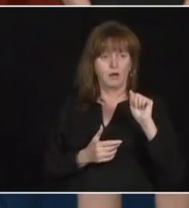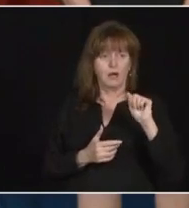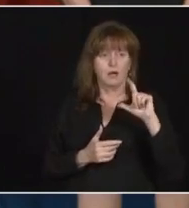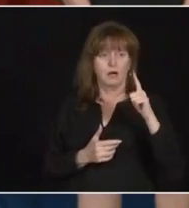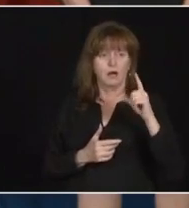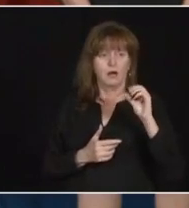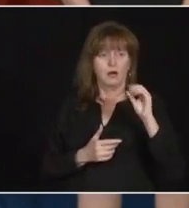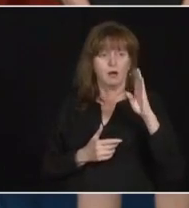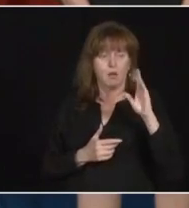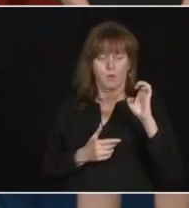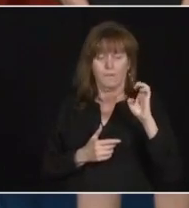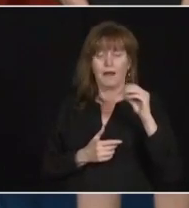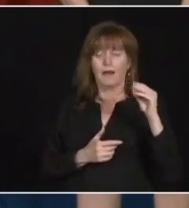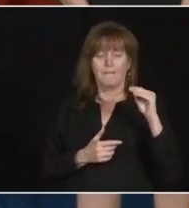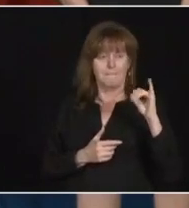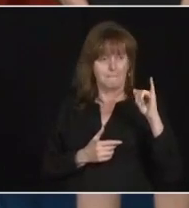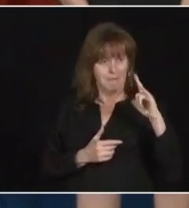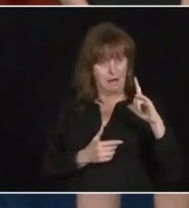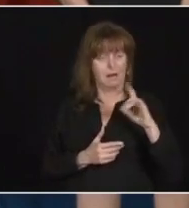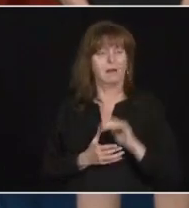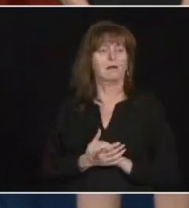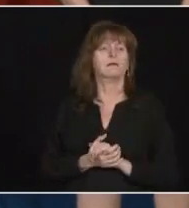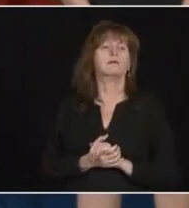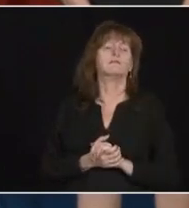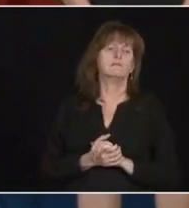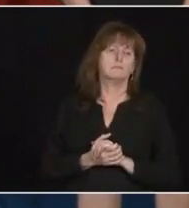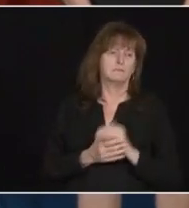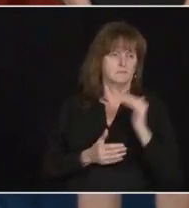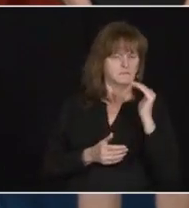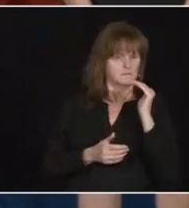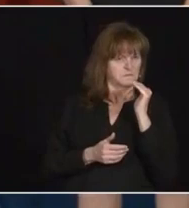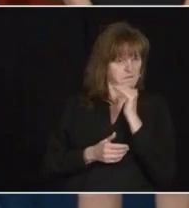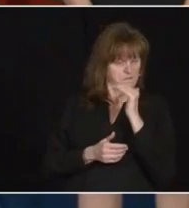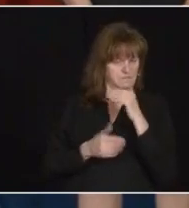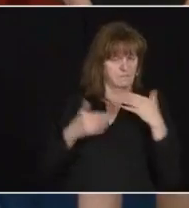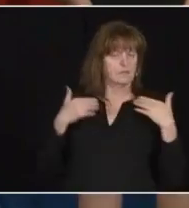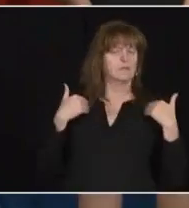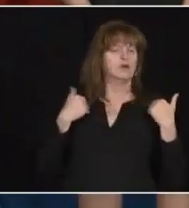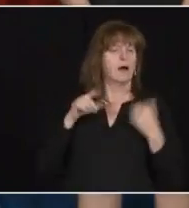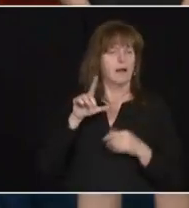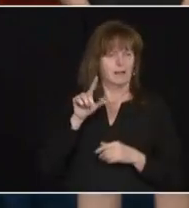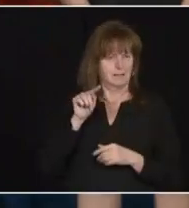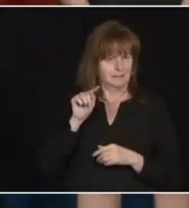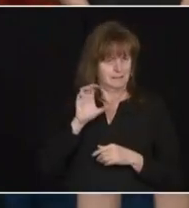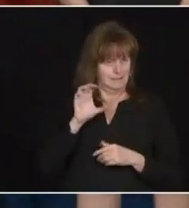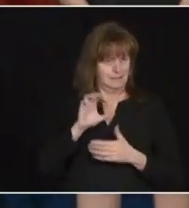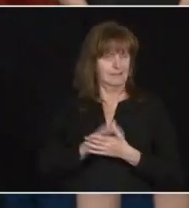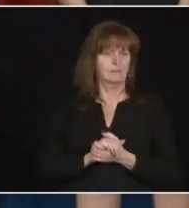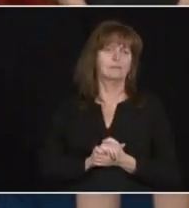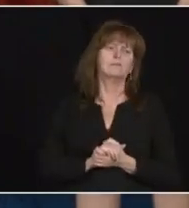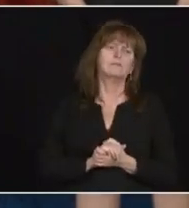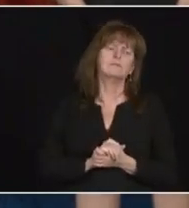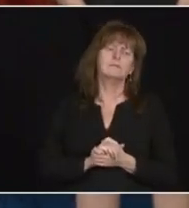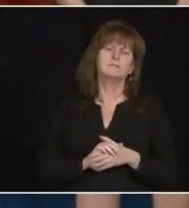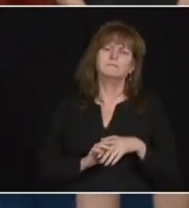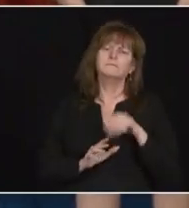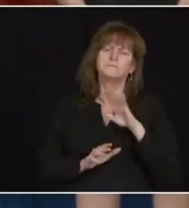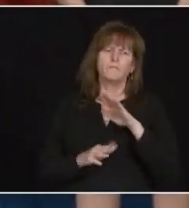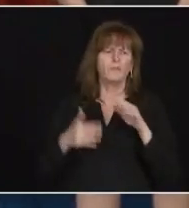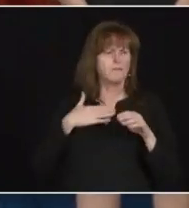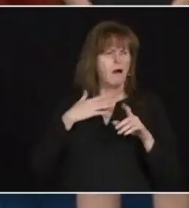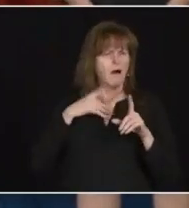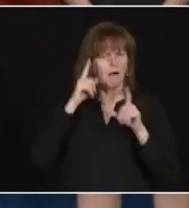Hi there. My question is for Minister Fullerton. Yeah. Minister, it's my understanding that there are still about a